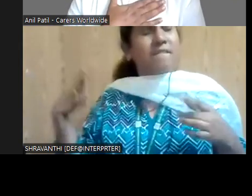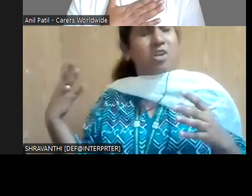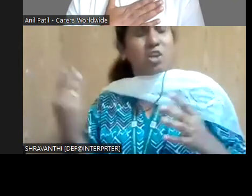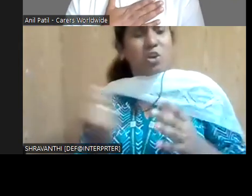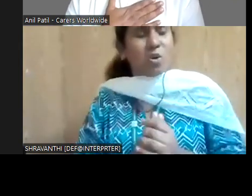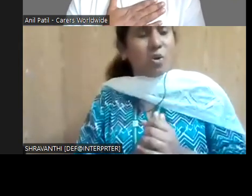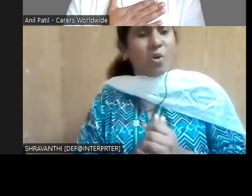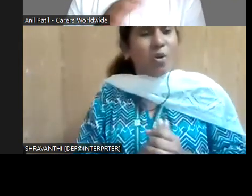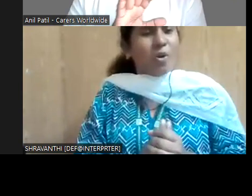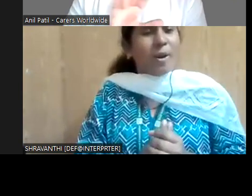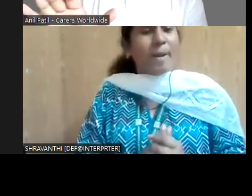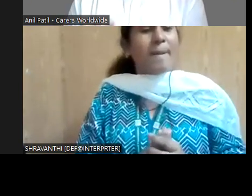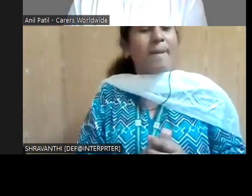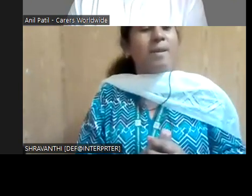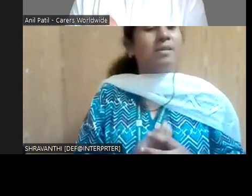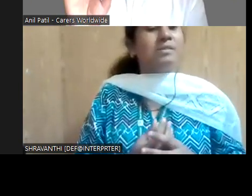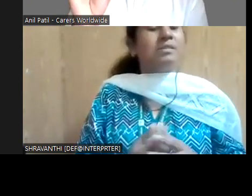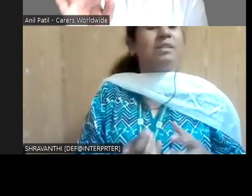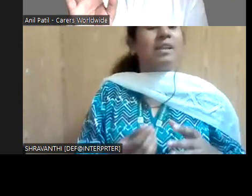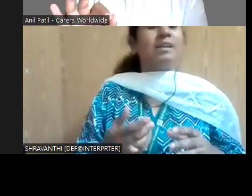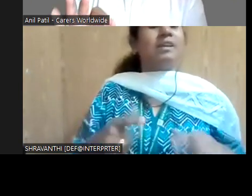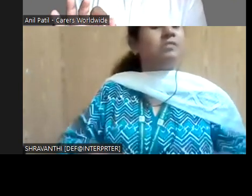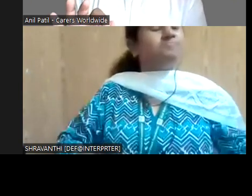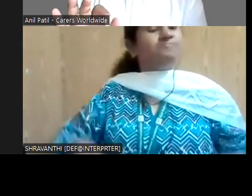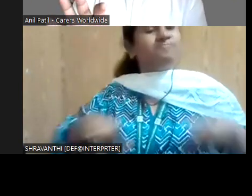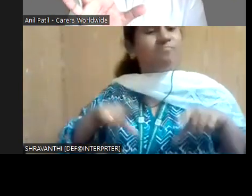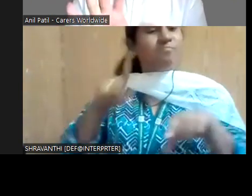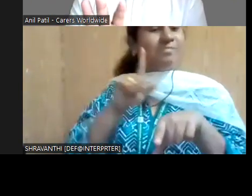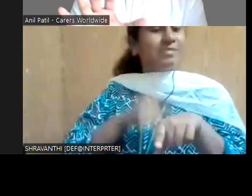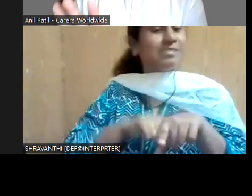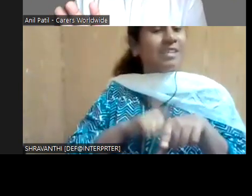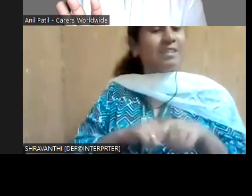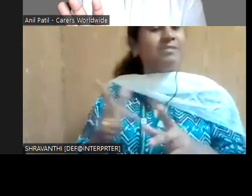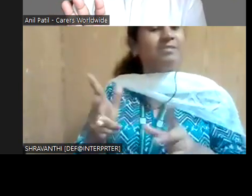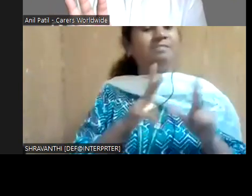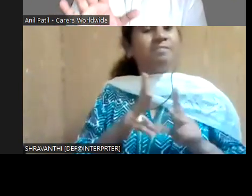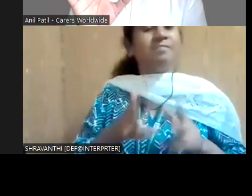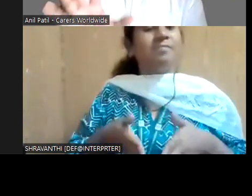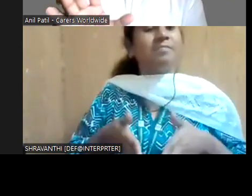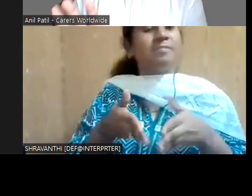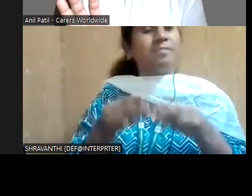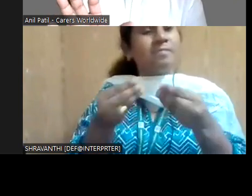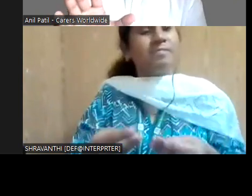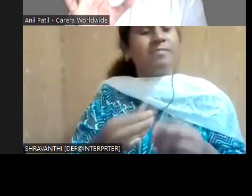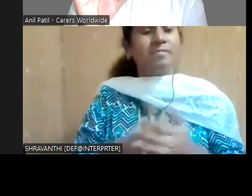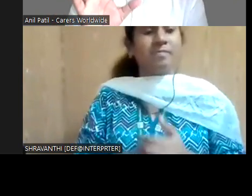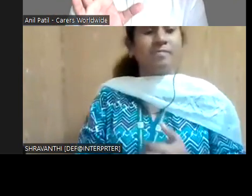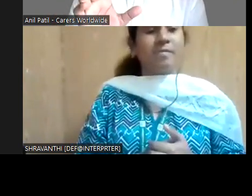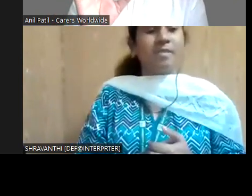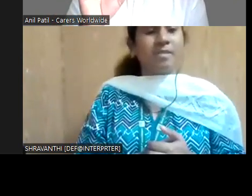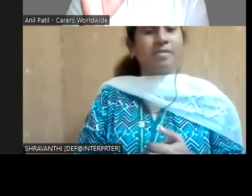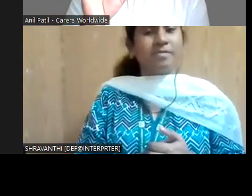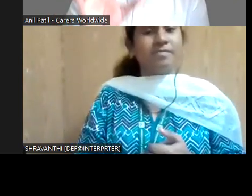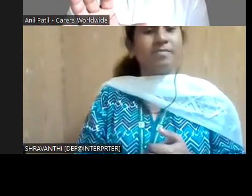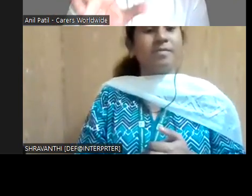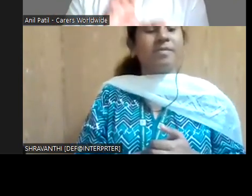somebody will be caring us during our lifetime. It doesn't discriminate whether you are rich or poor. It doesn't discriminate whether you